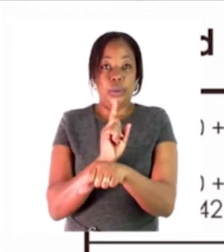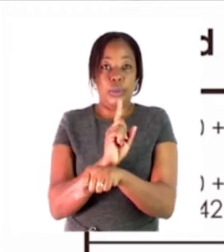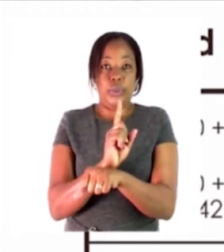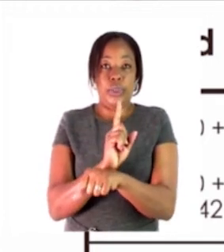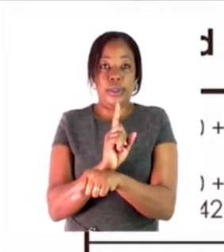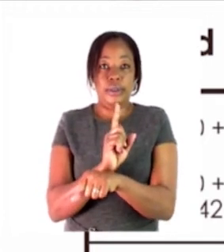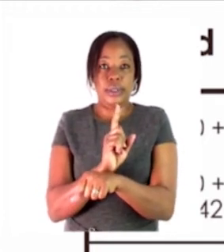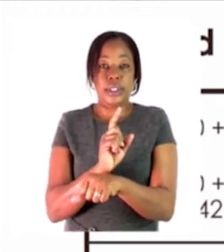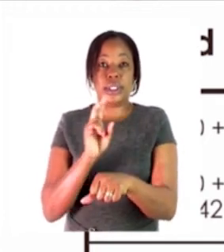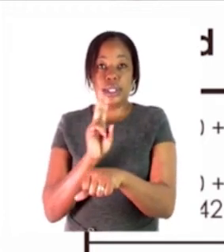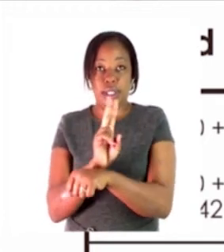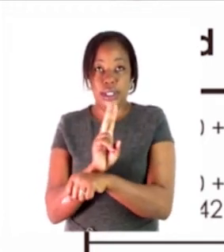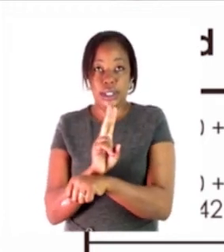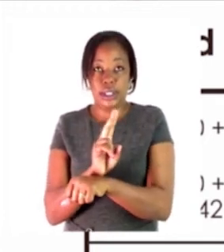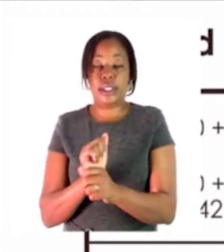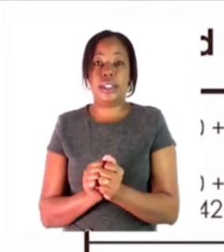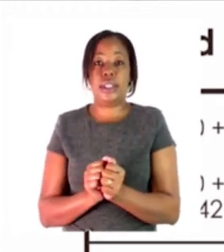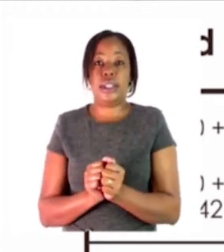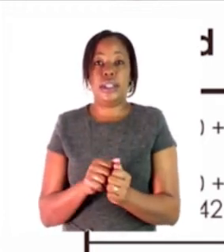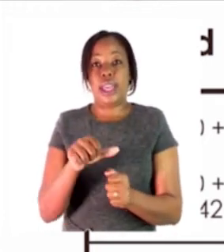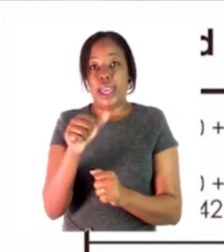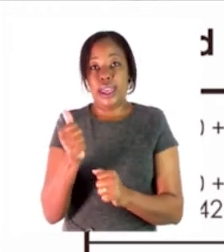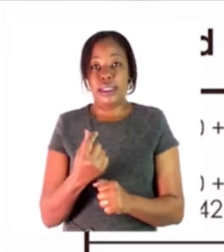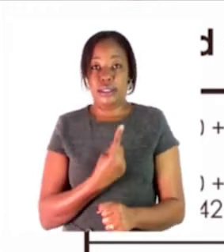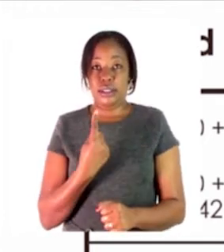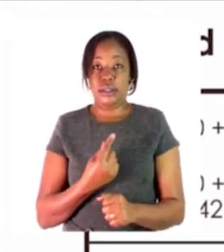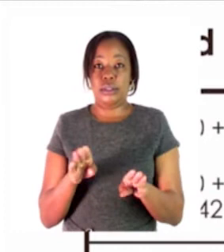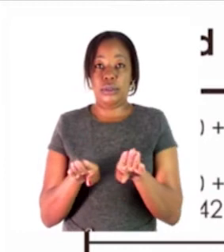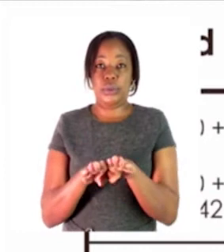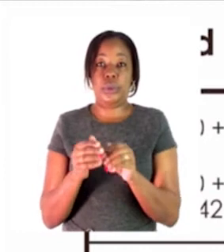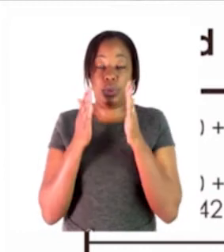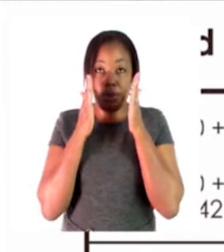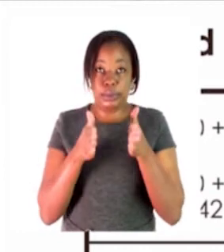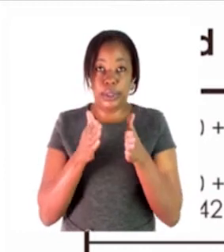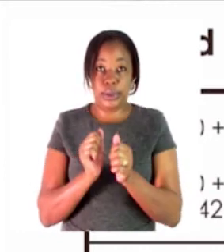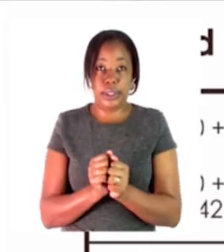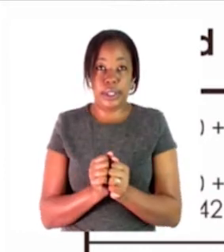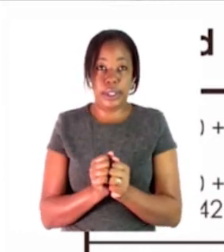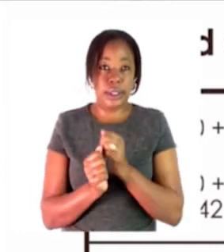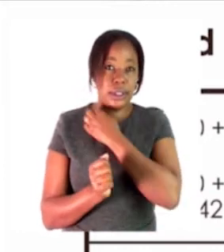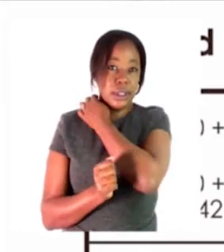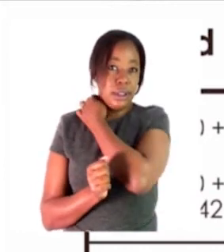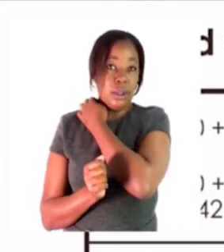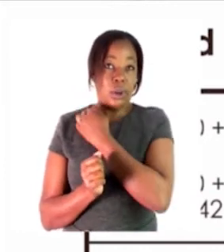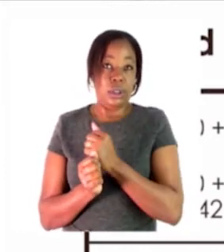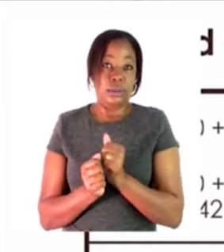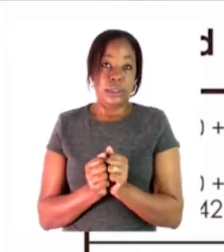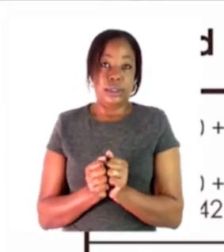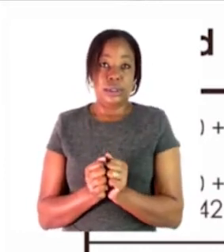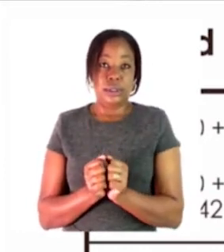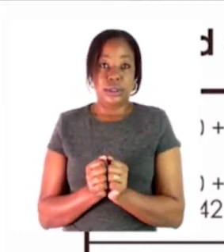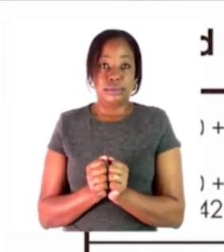third block to get the answer. All right. So how did they get to get the half of 42